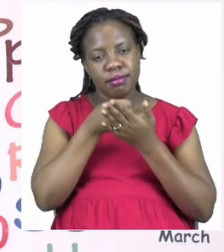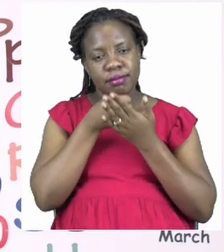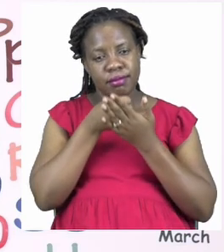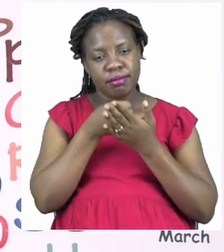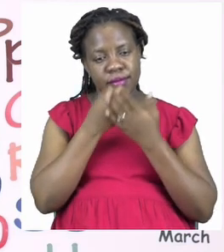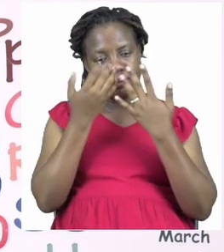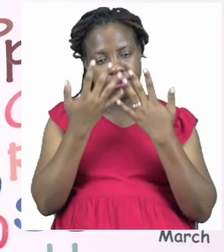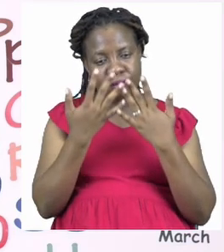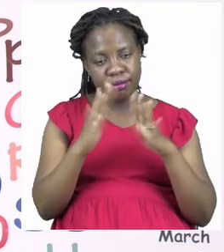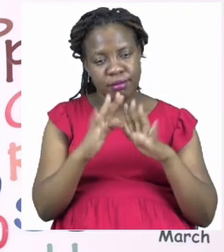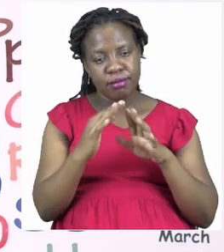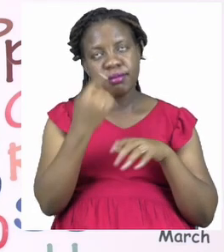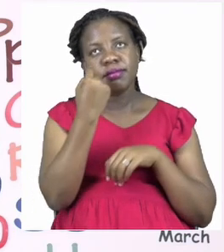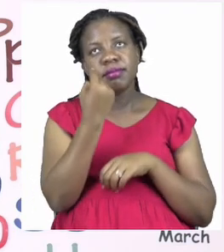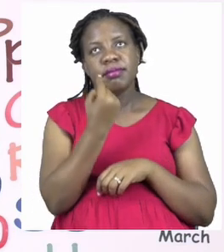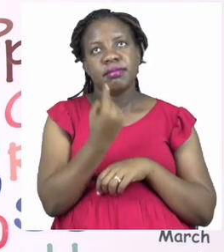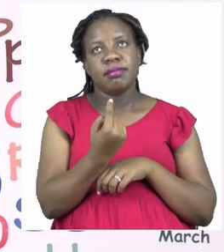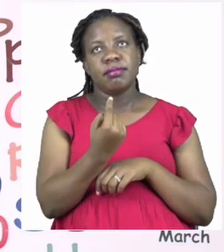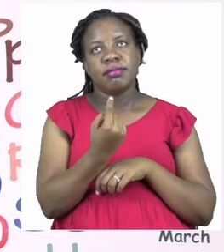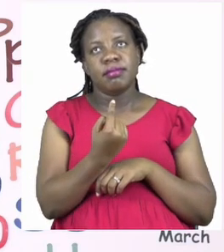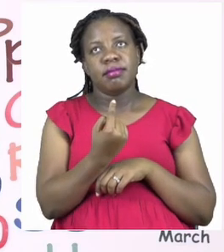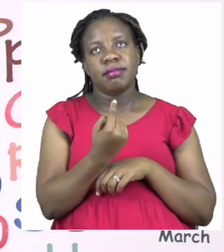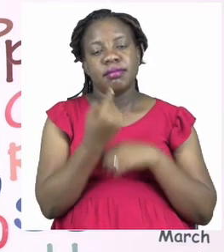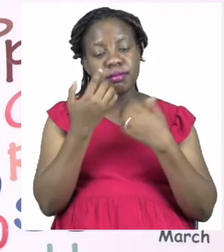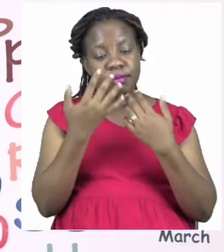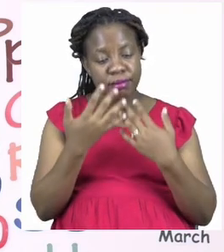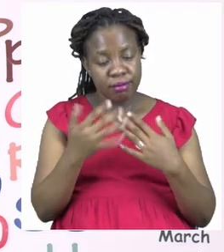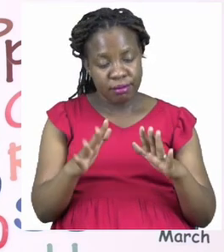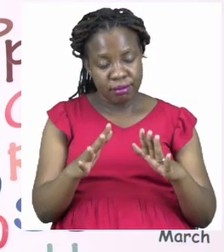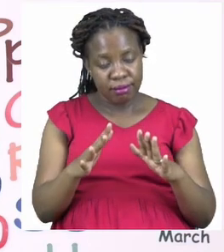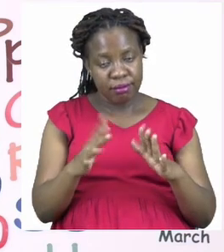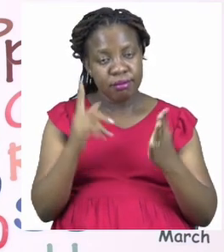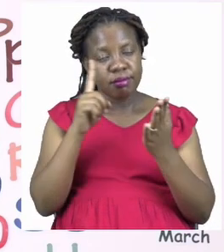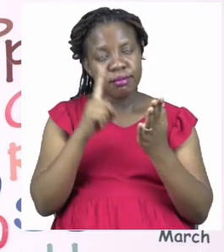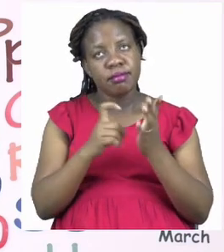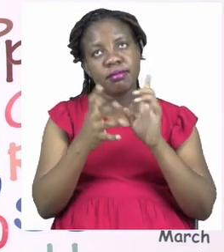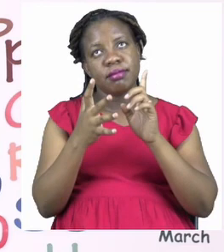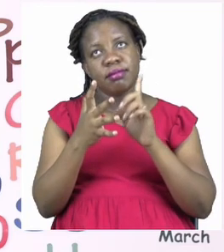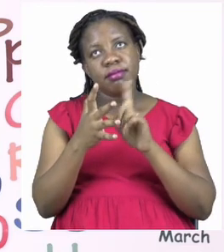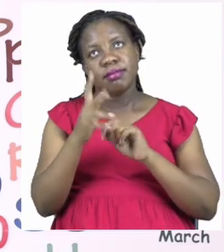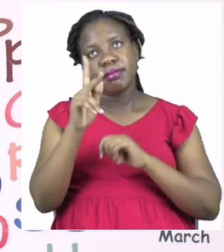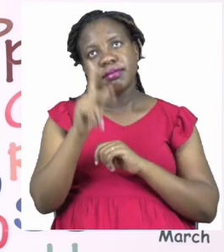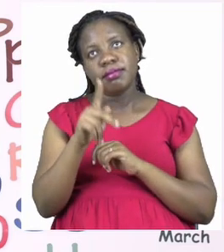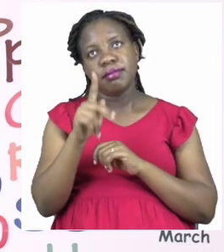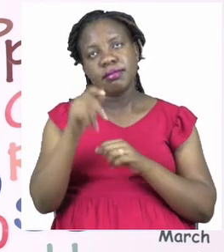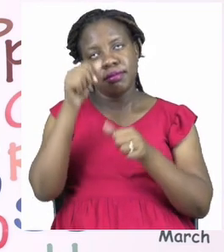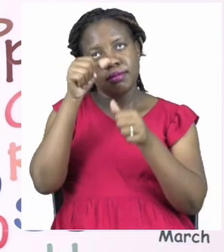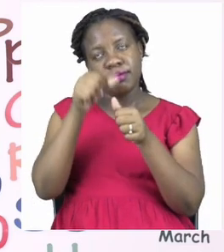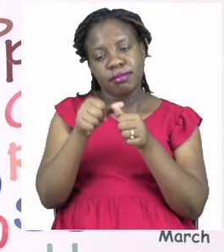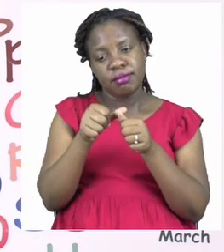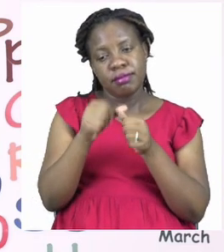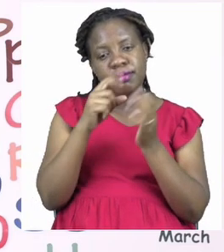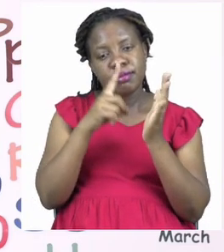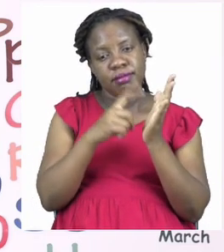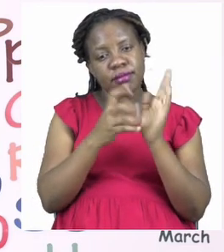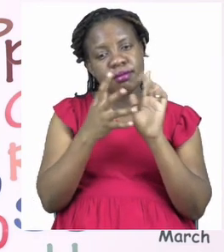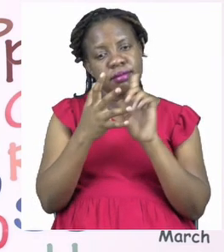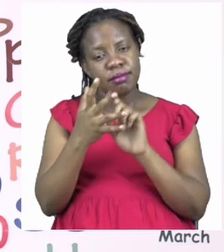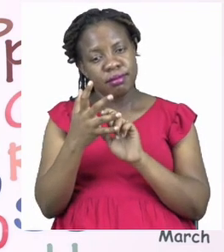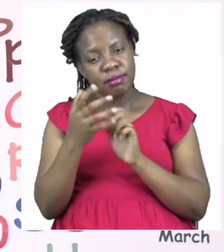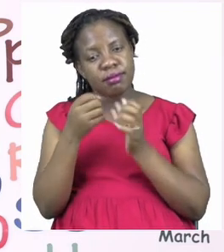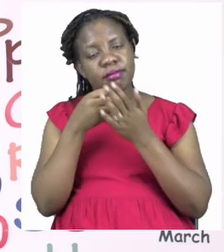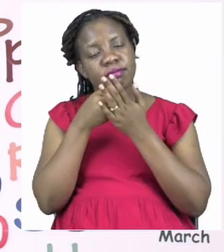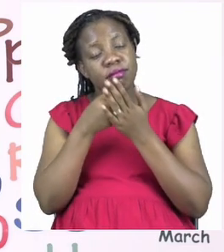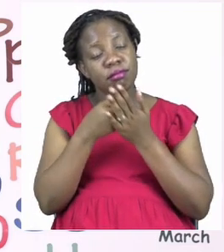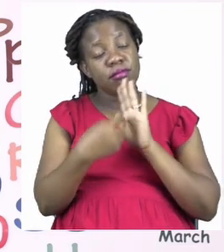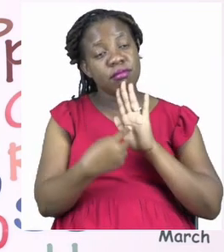done, it's time to sanitize. Remember, we sanitize to try and show the world how